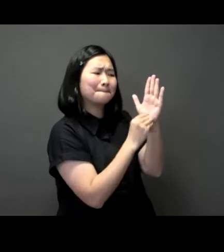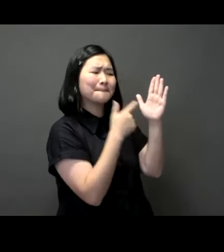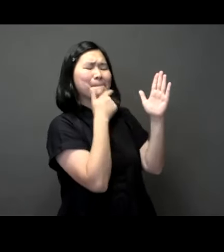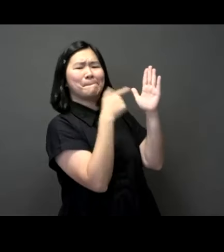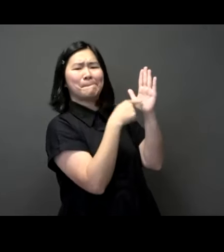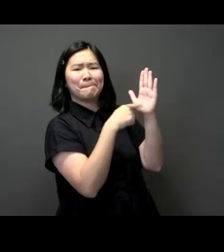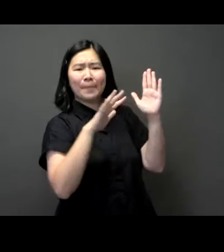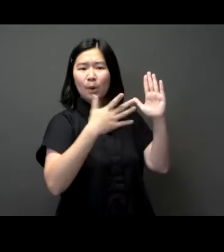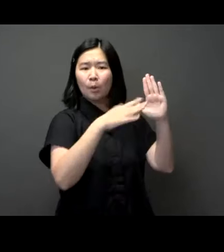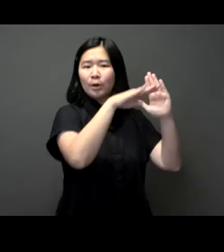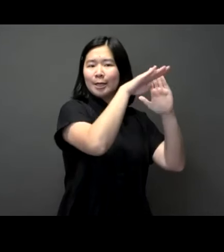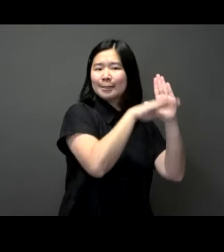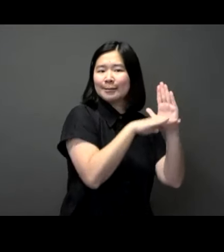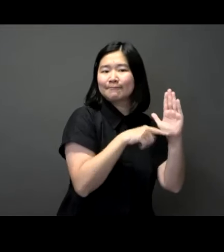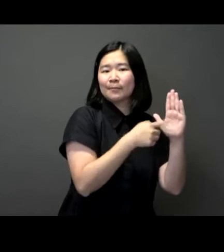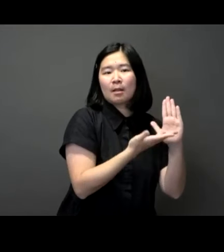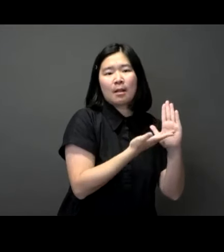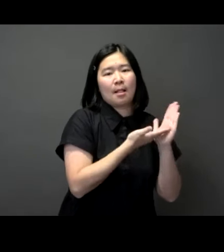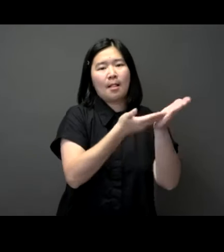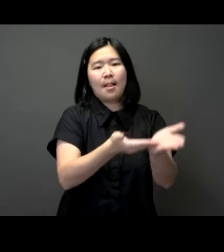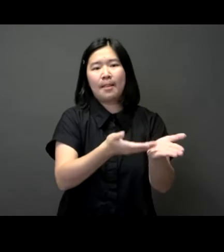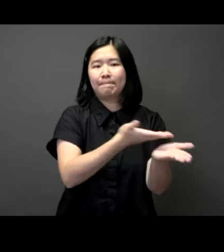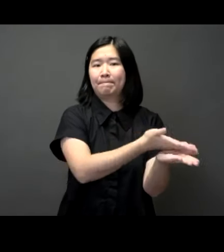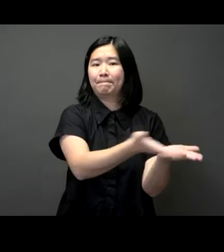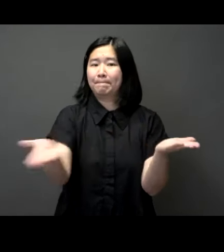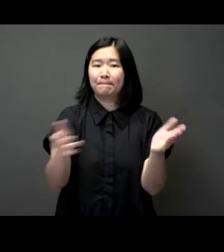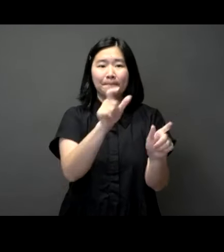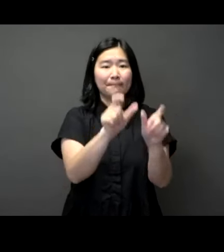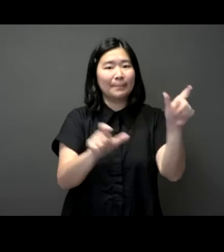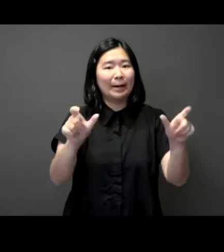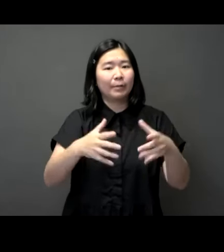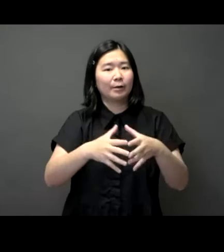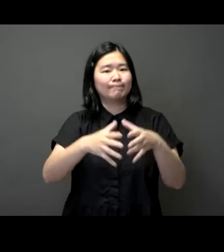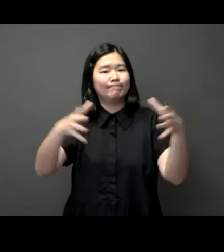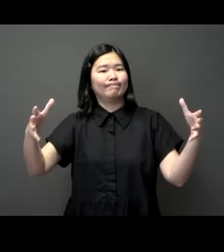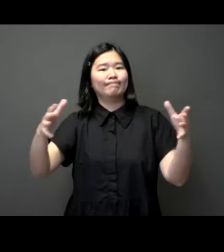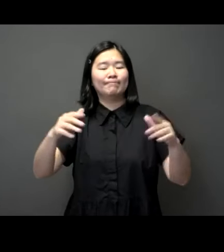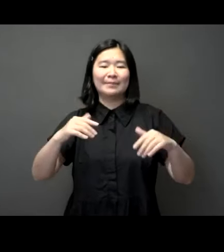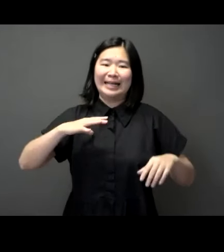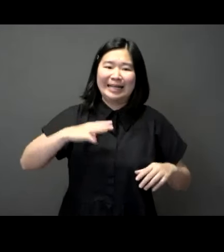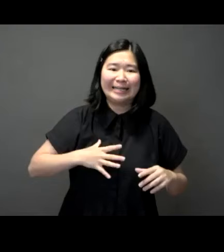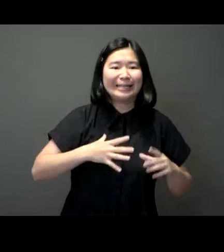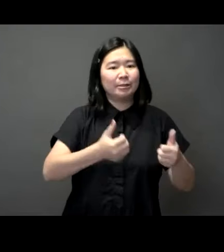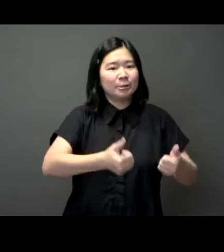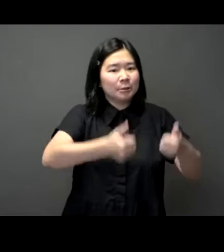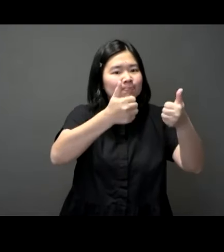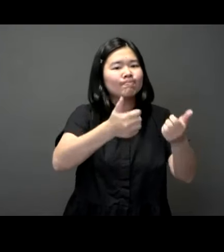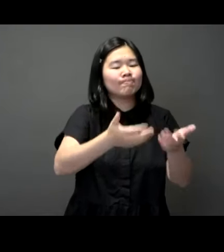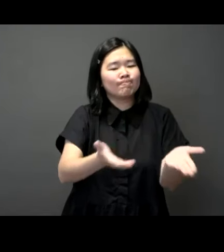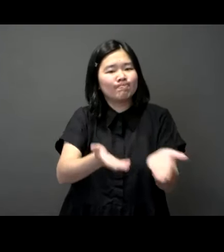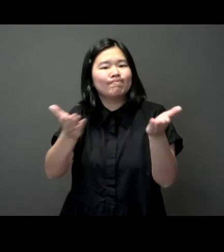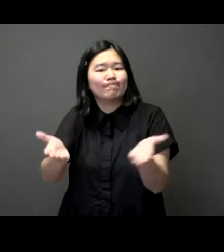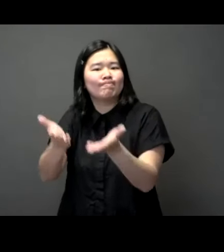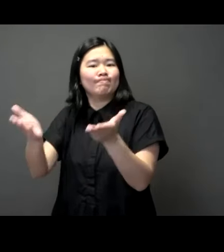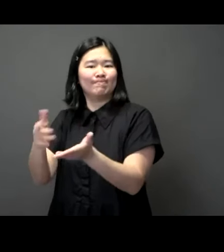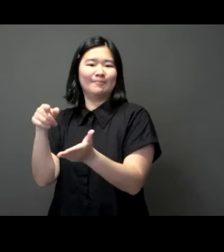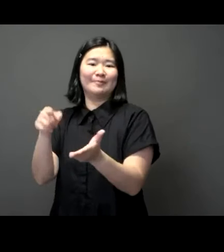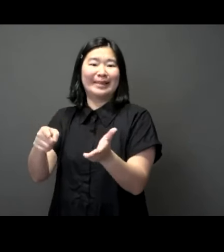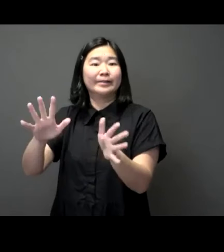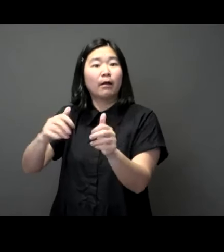have not reached yet, those populations that we have left behind. The advantages of making